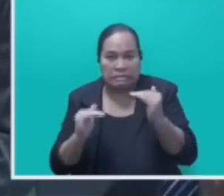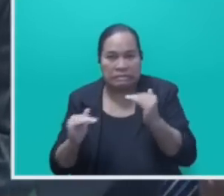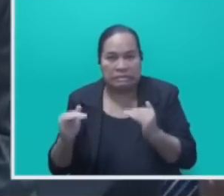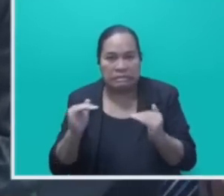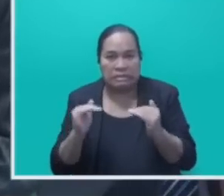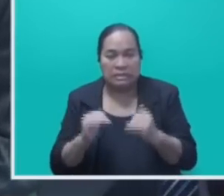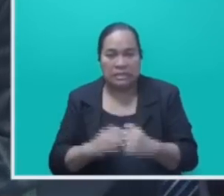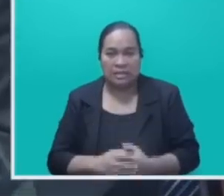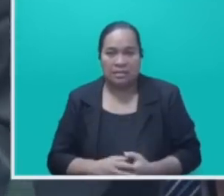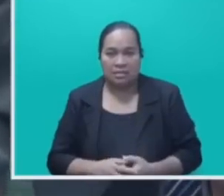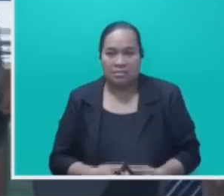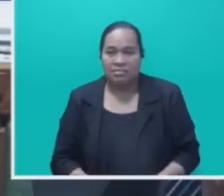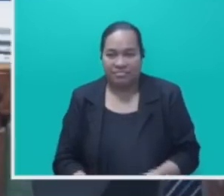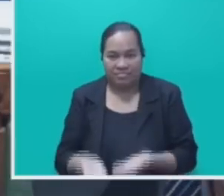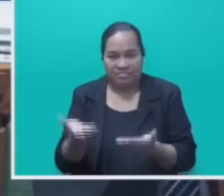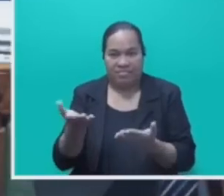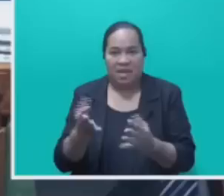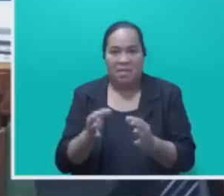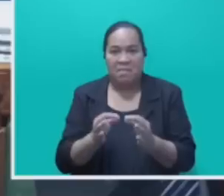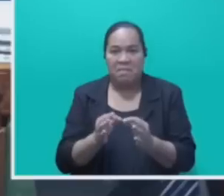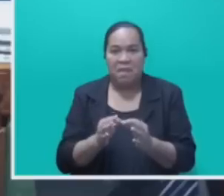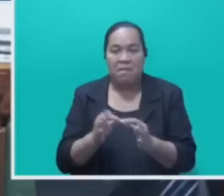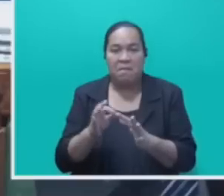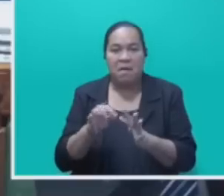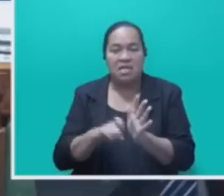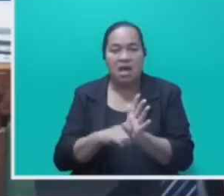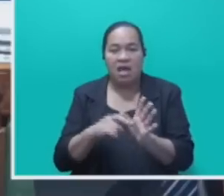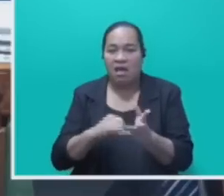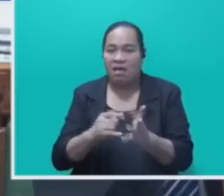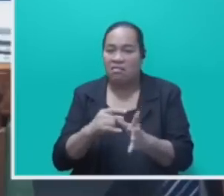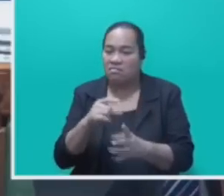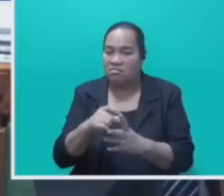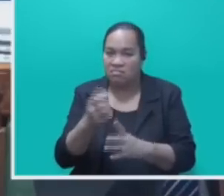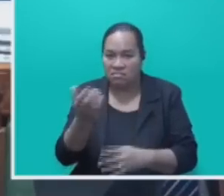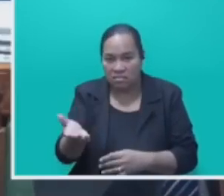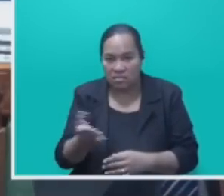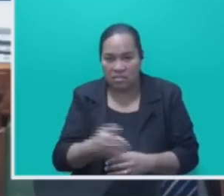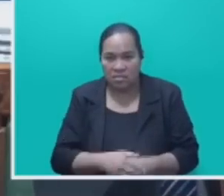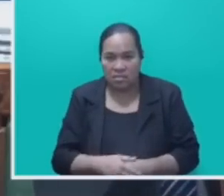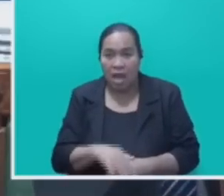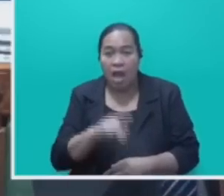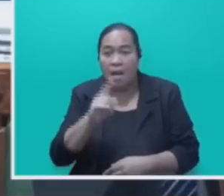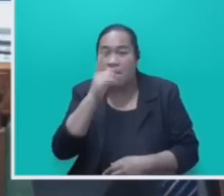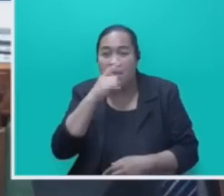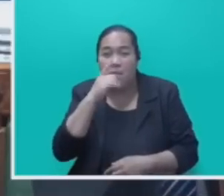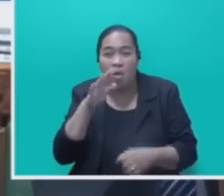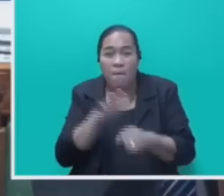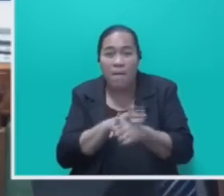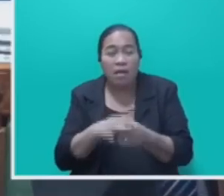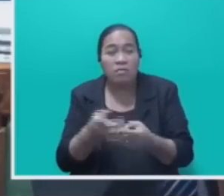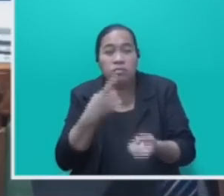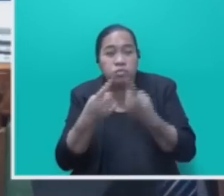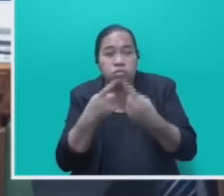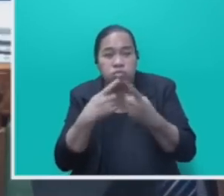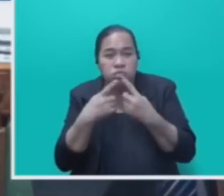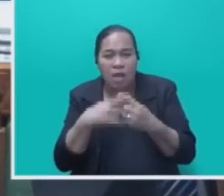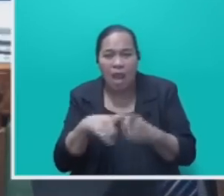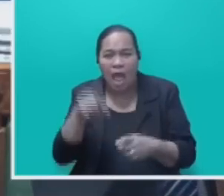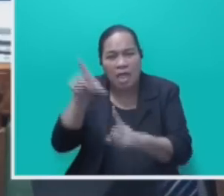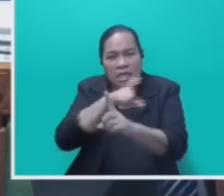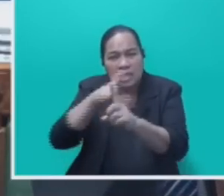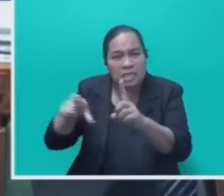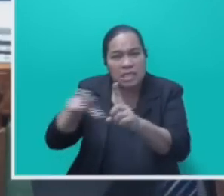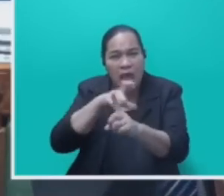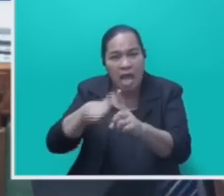That's one for you, Biman Prasad. Yet, only those who seemingly make comments critical of the government are